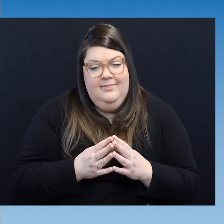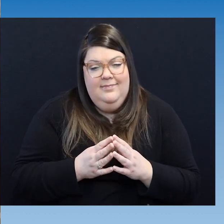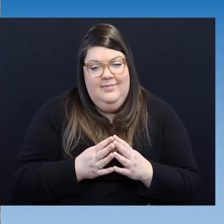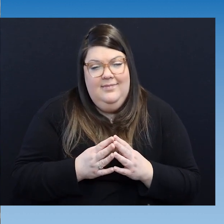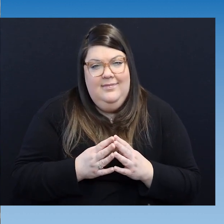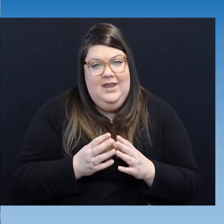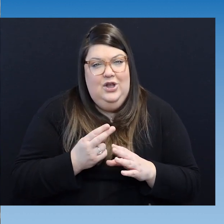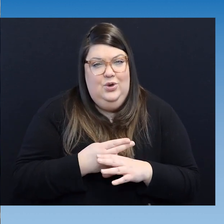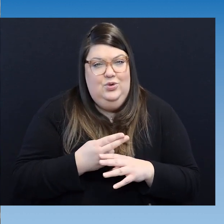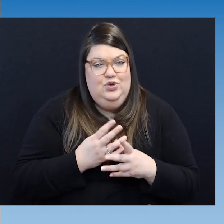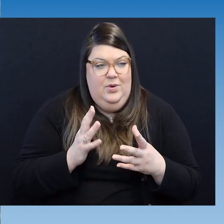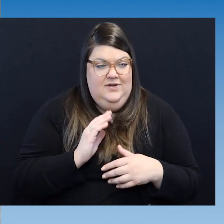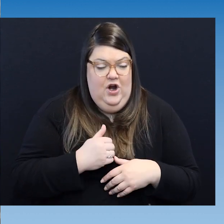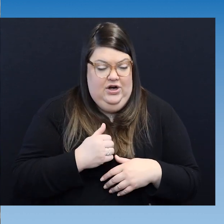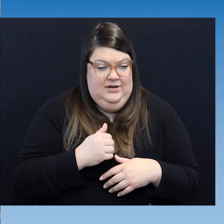our daily lives are,